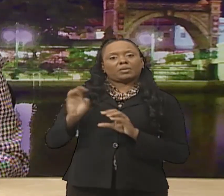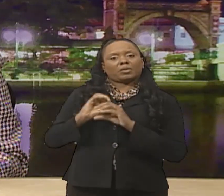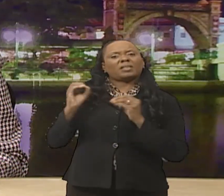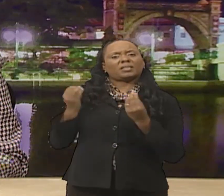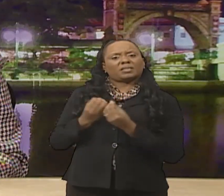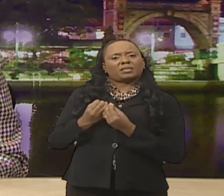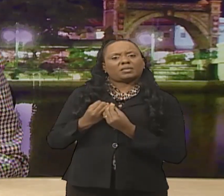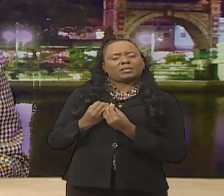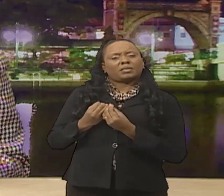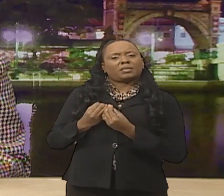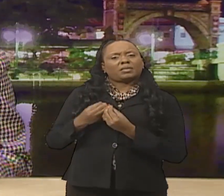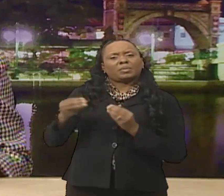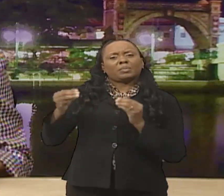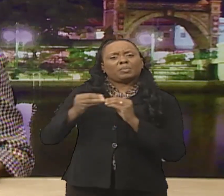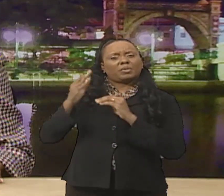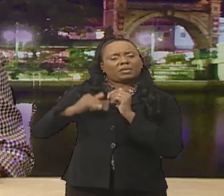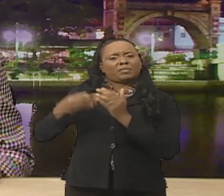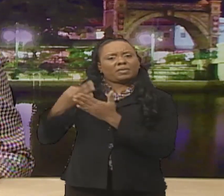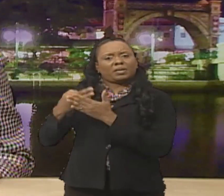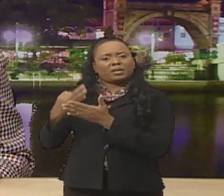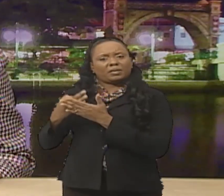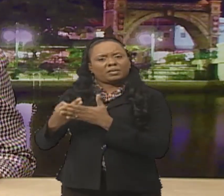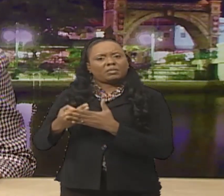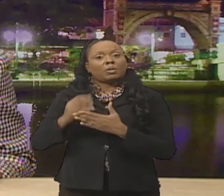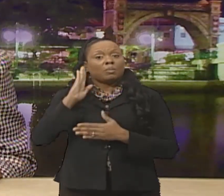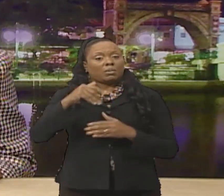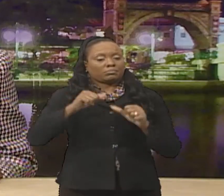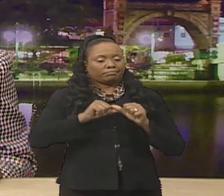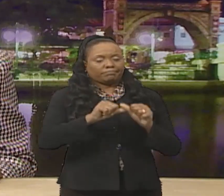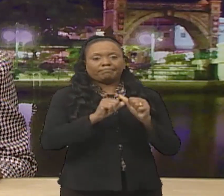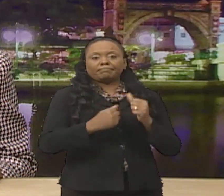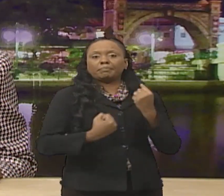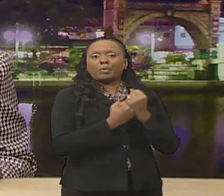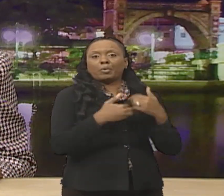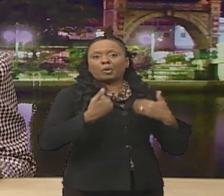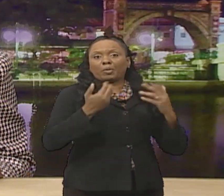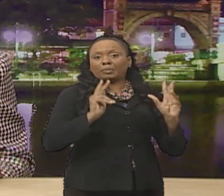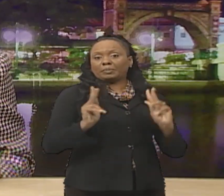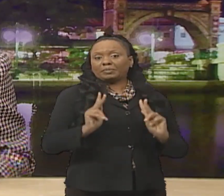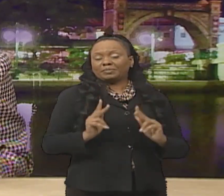is more than just a financial one and continues to support the youth.